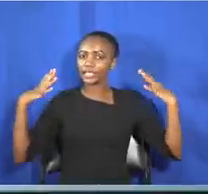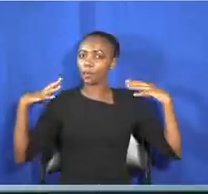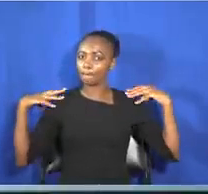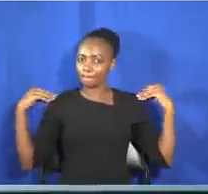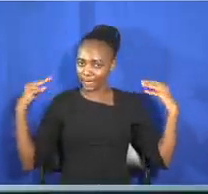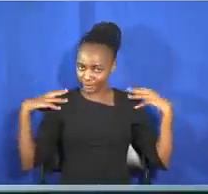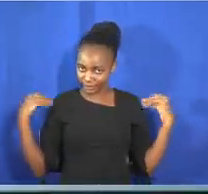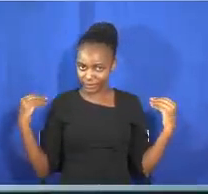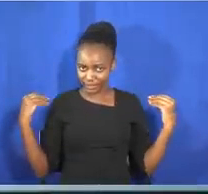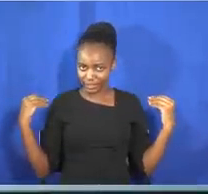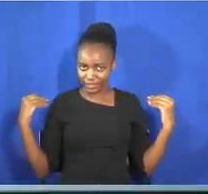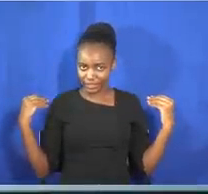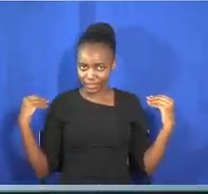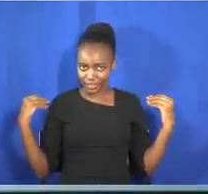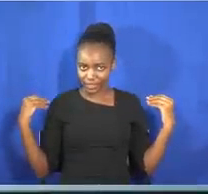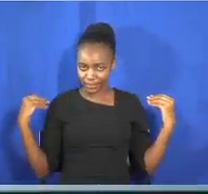the learner to